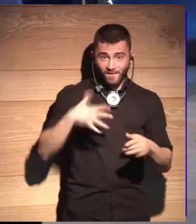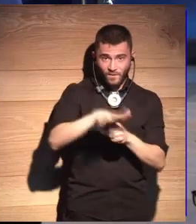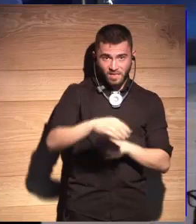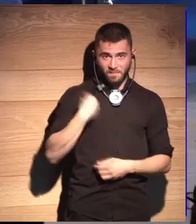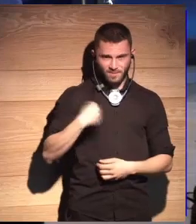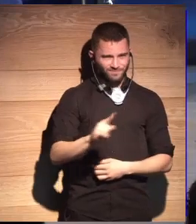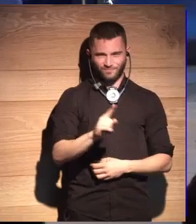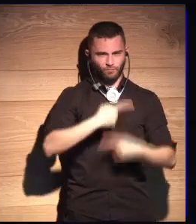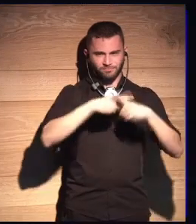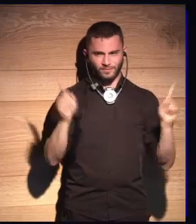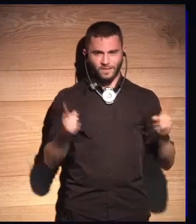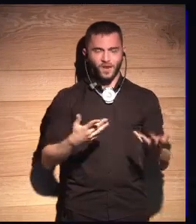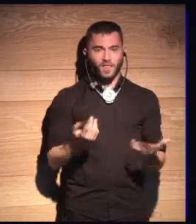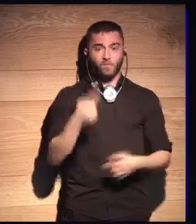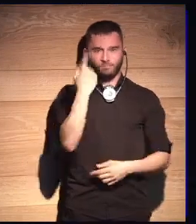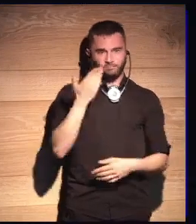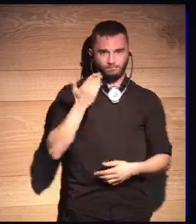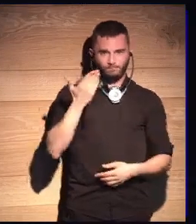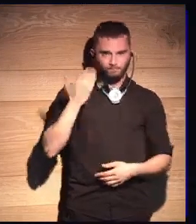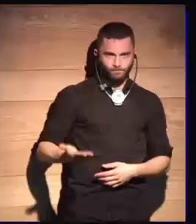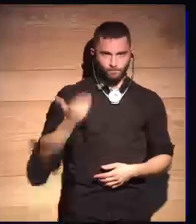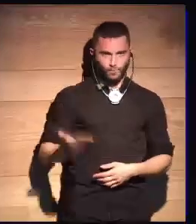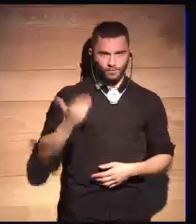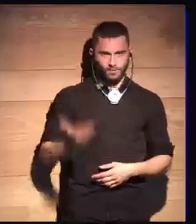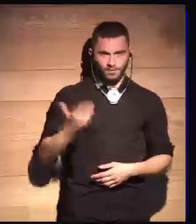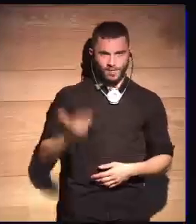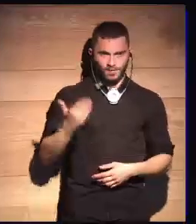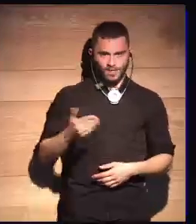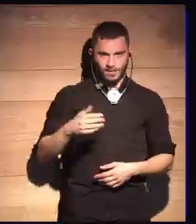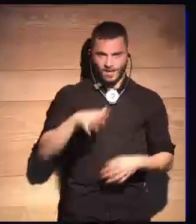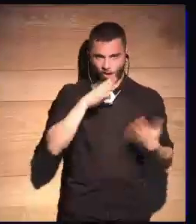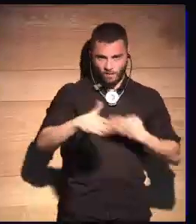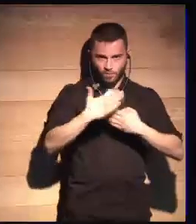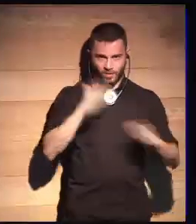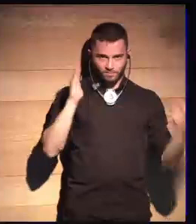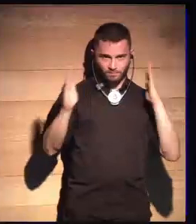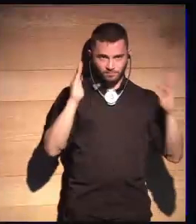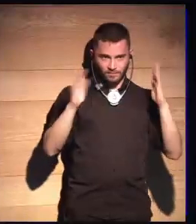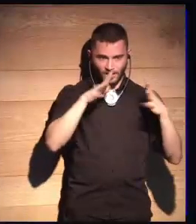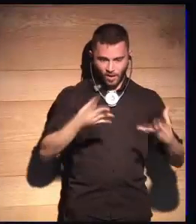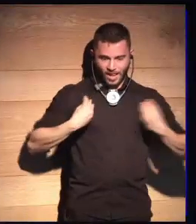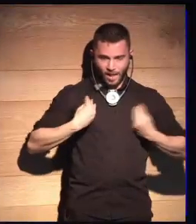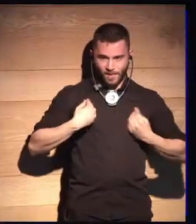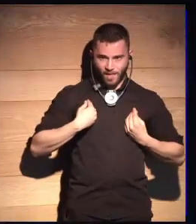used to have. One of the pillars of the building of the modern state and